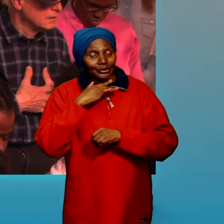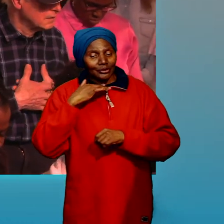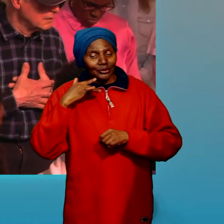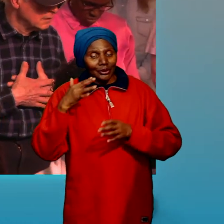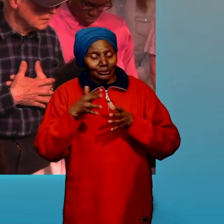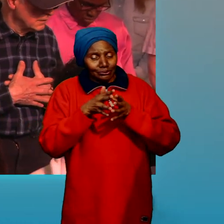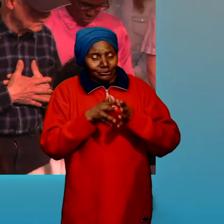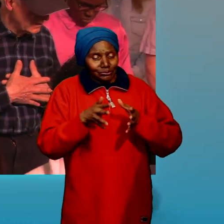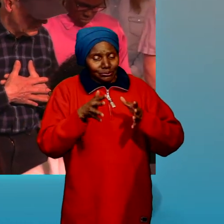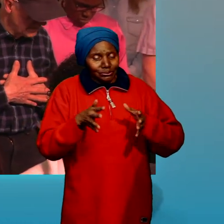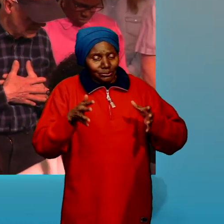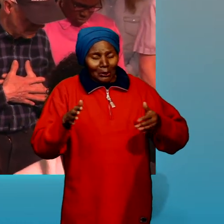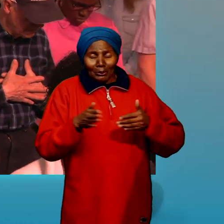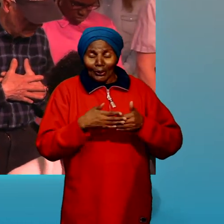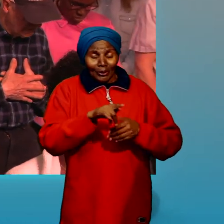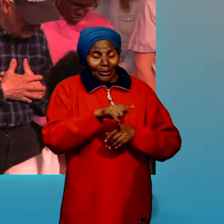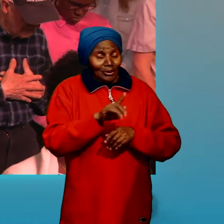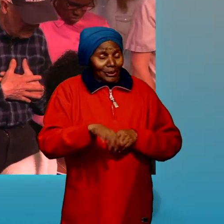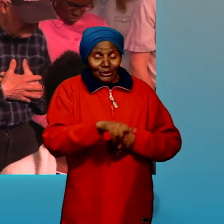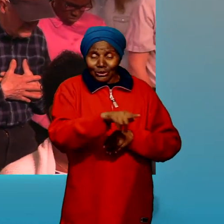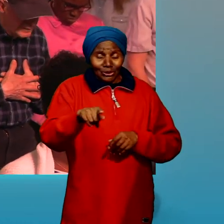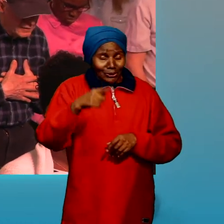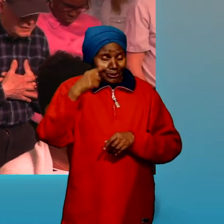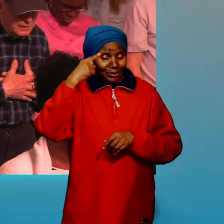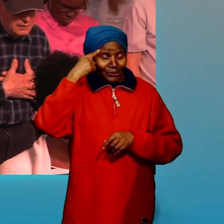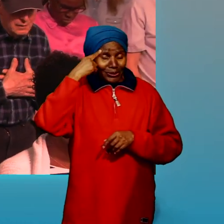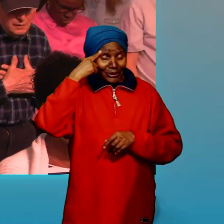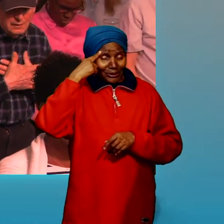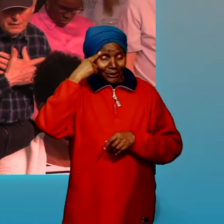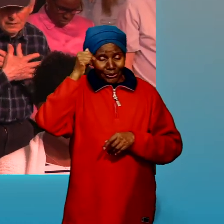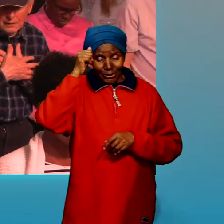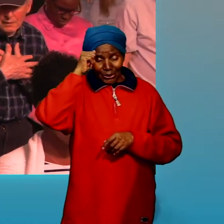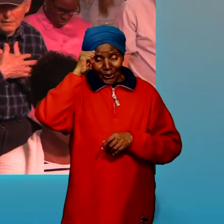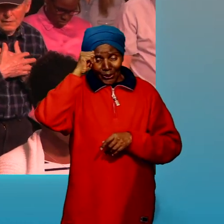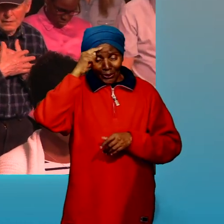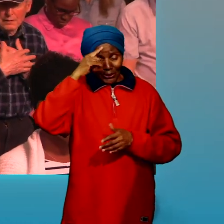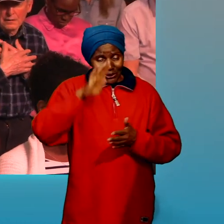Beyond what you know. Beyond what you've experienced.